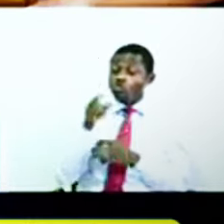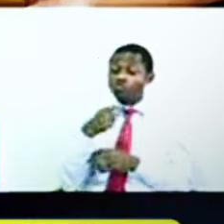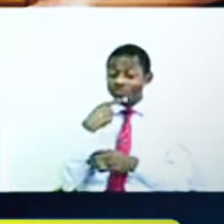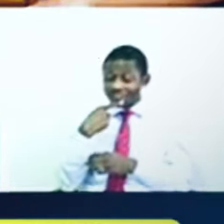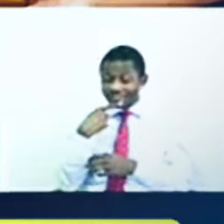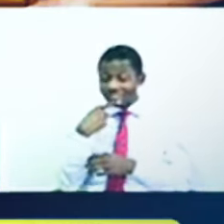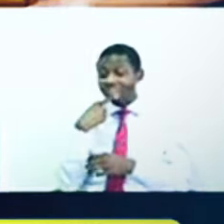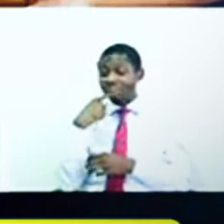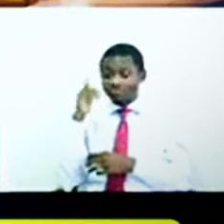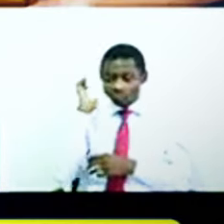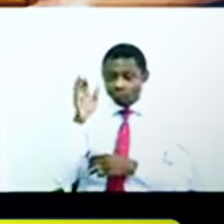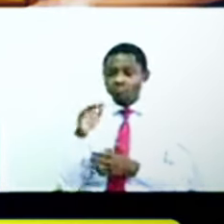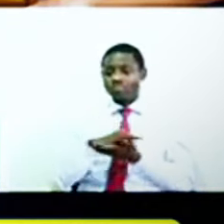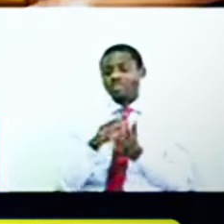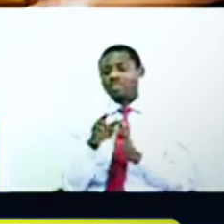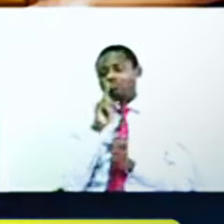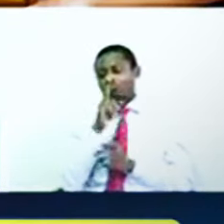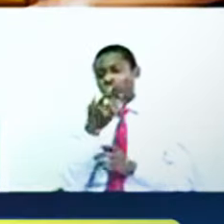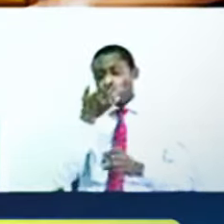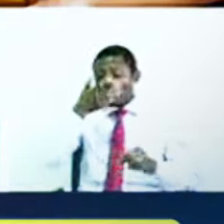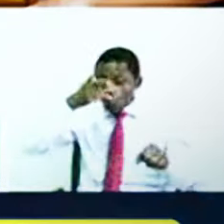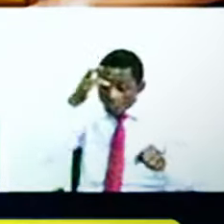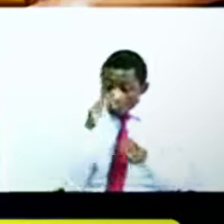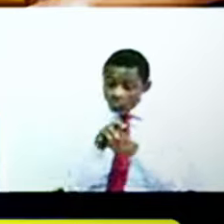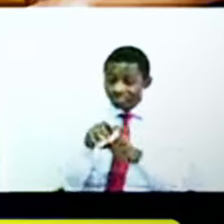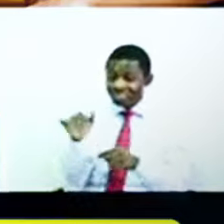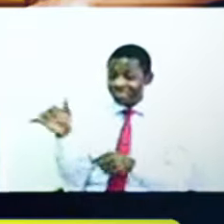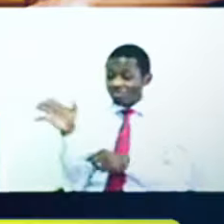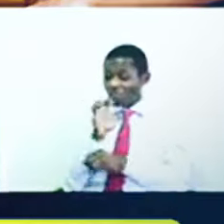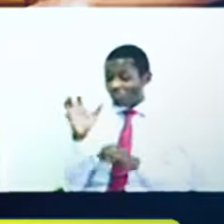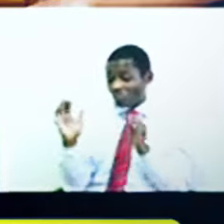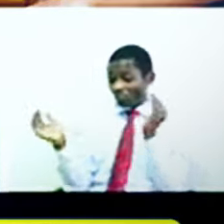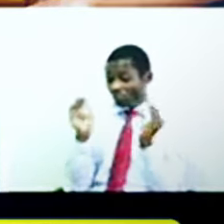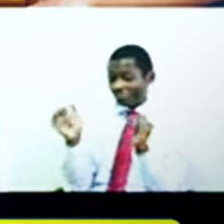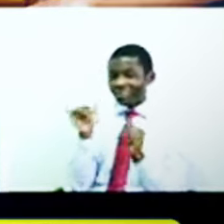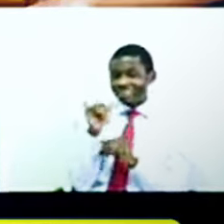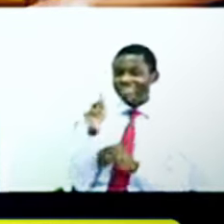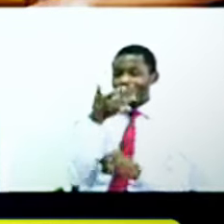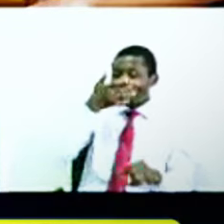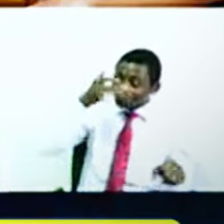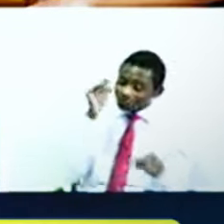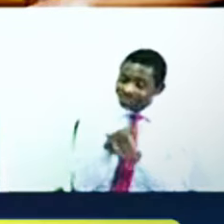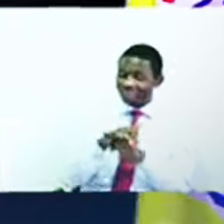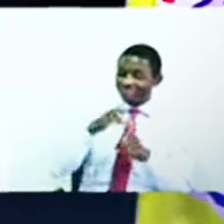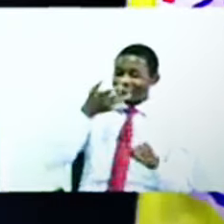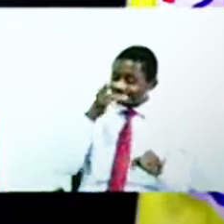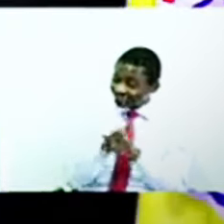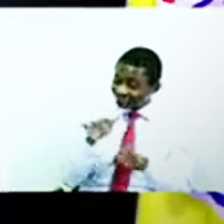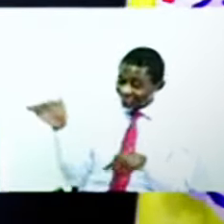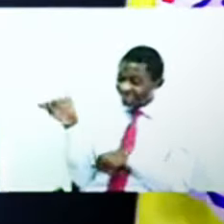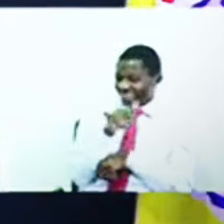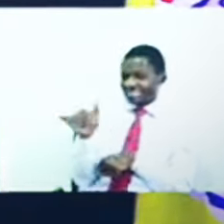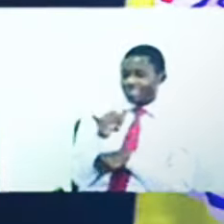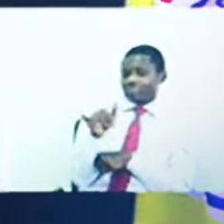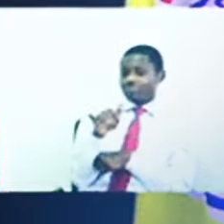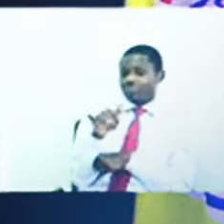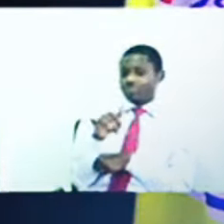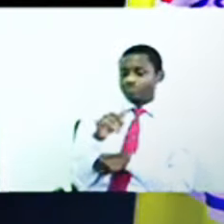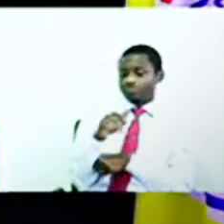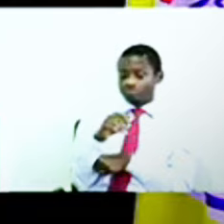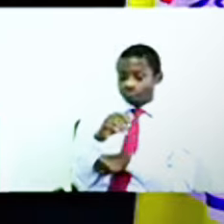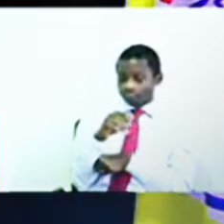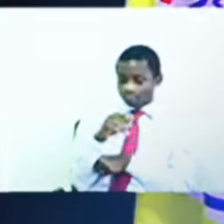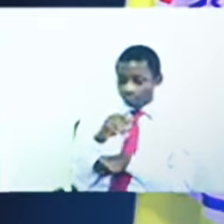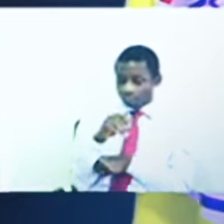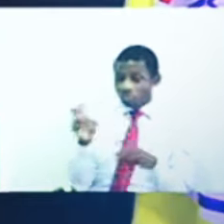so. So you testify on oath. Enti wo ka ntam. So anytime that you want to give a testimony in the